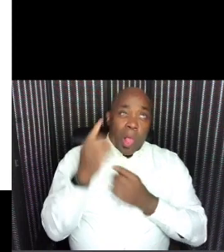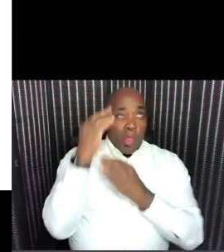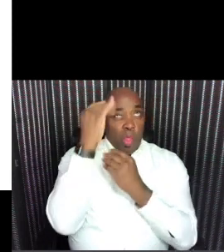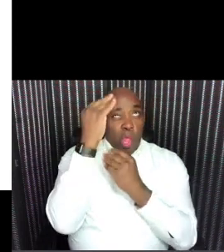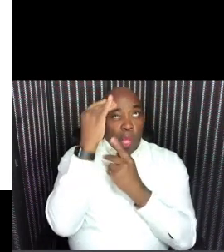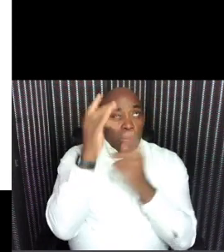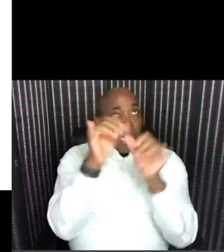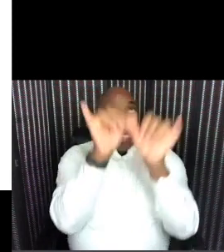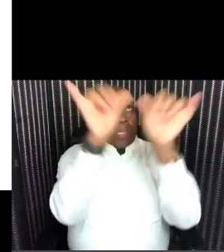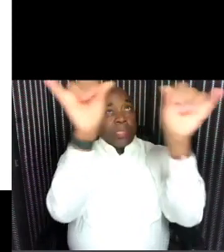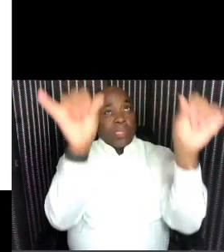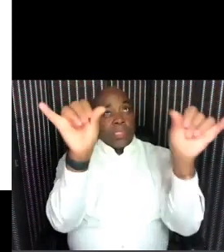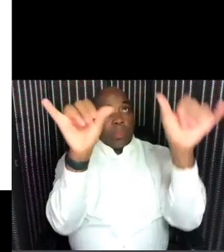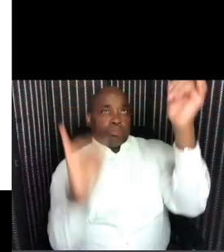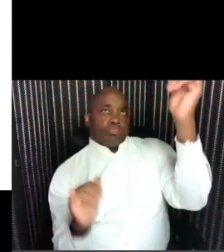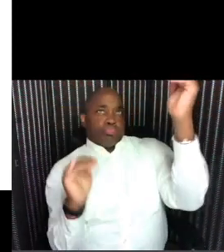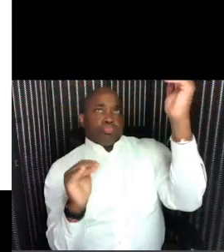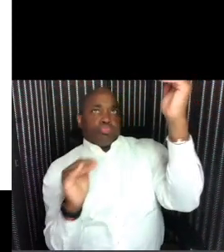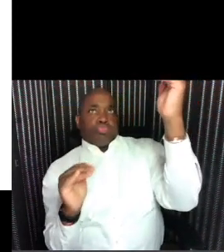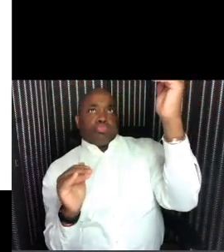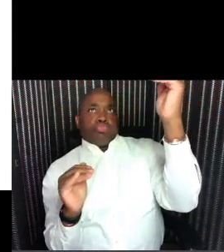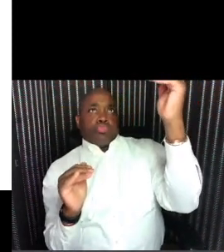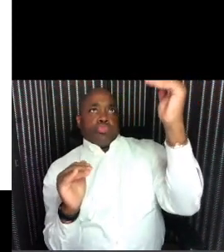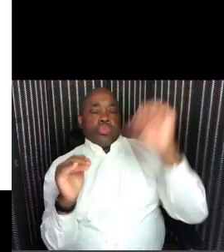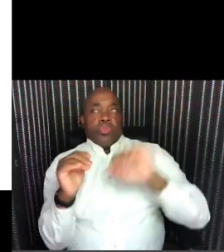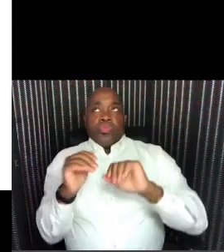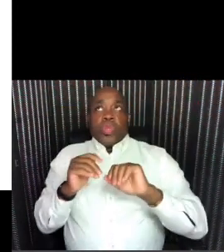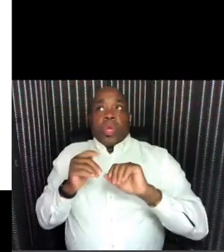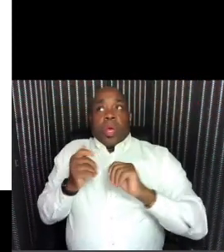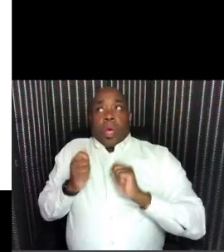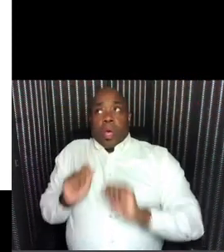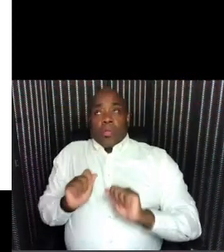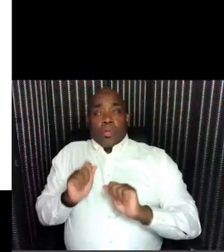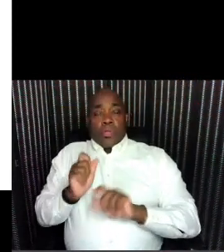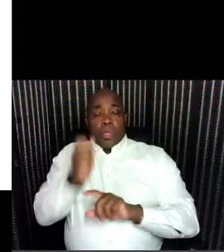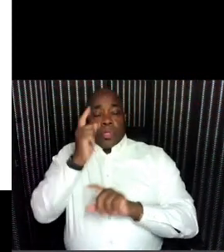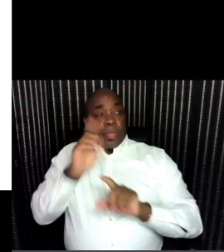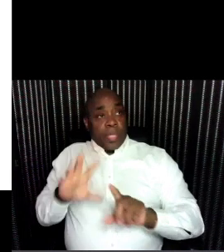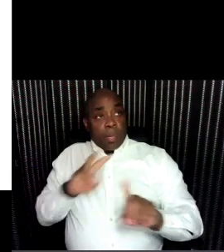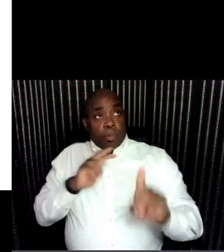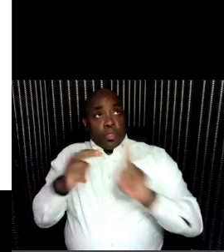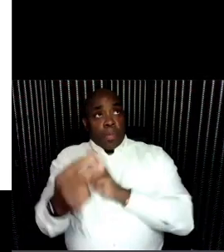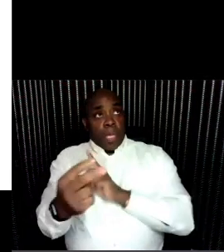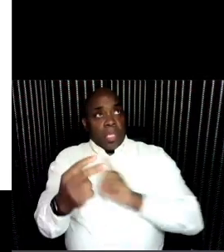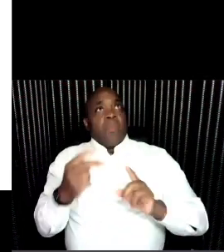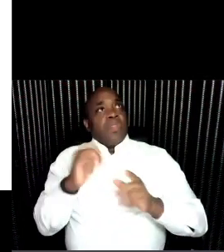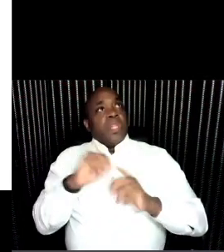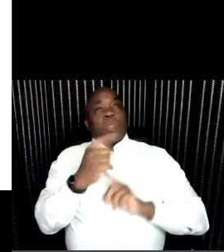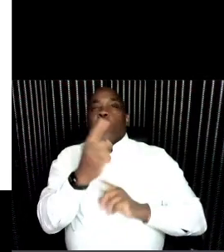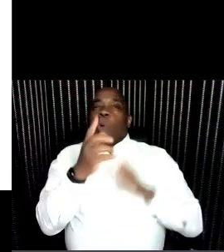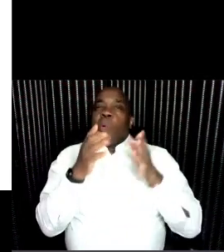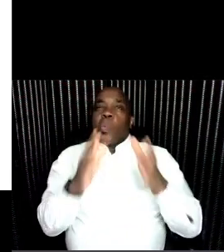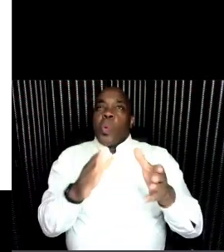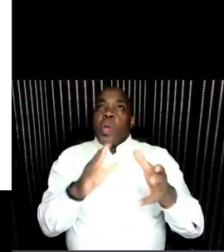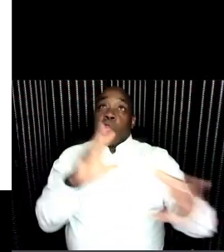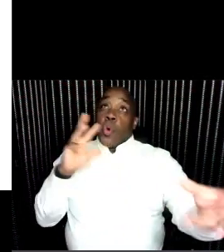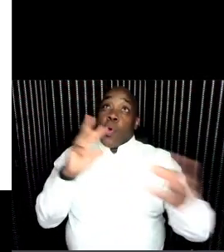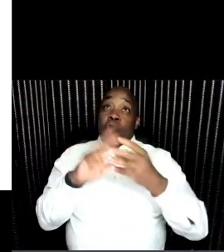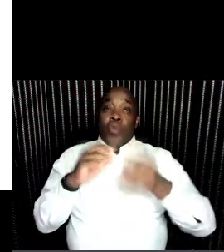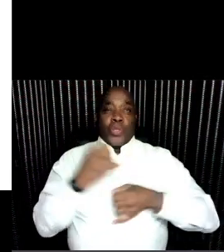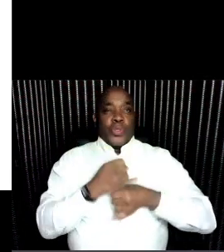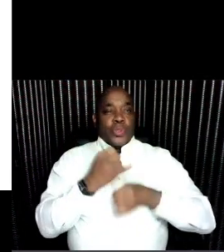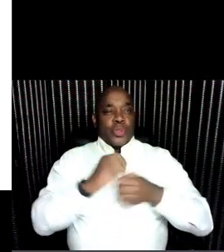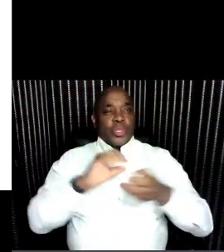unfair. Understanding their perspective became one way that we could try to alter the overall institutional narratives. We did